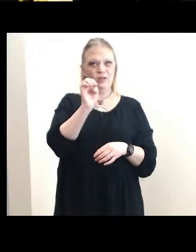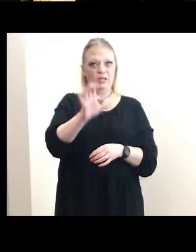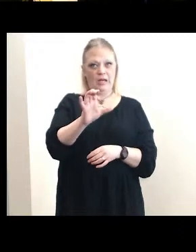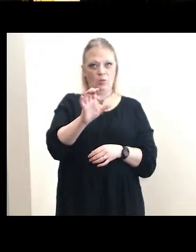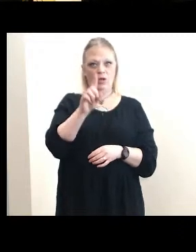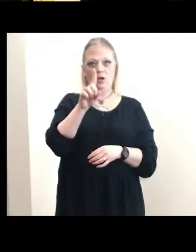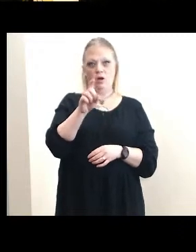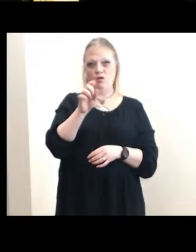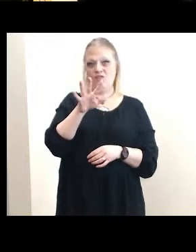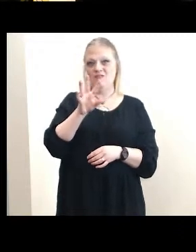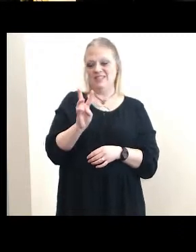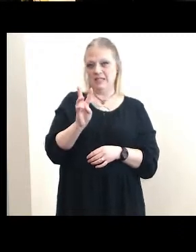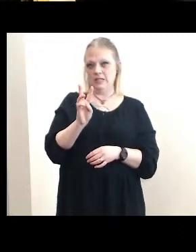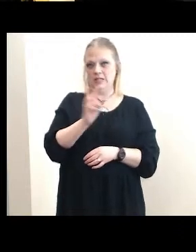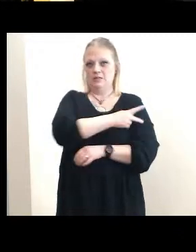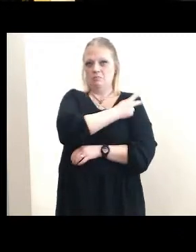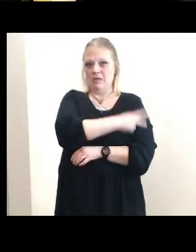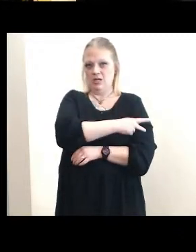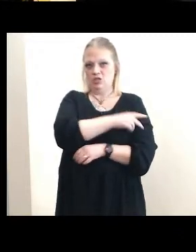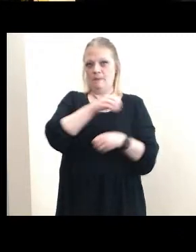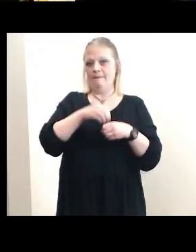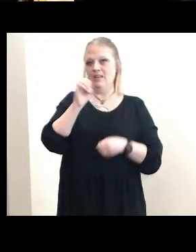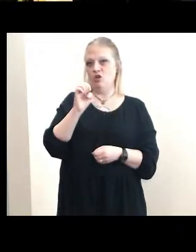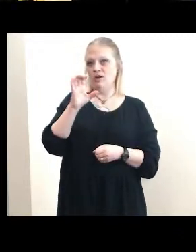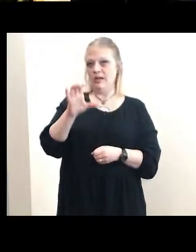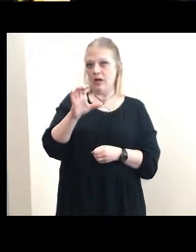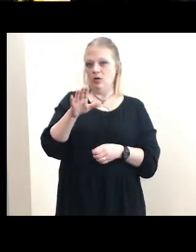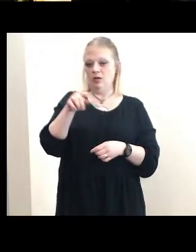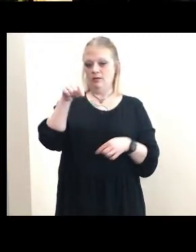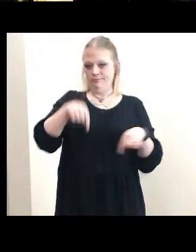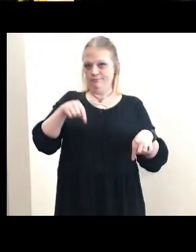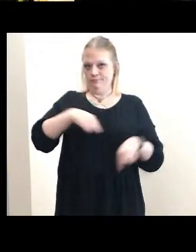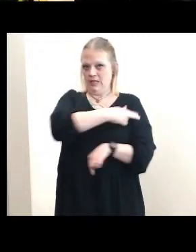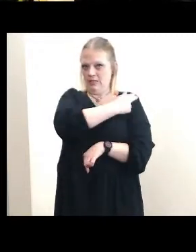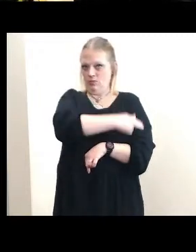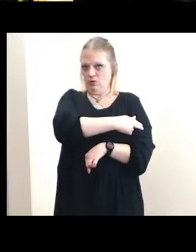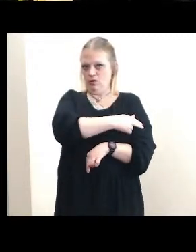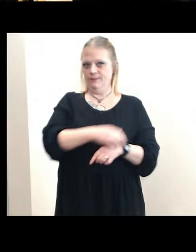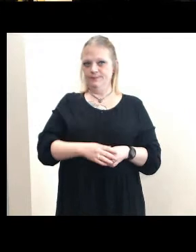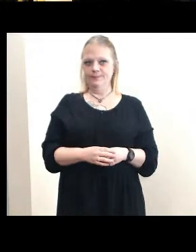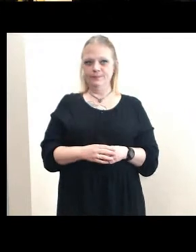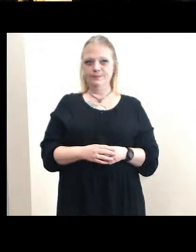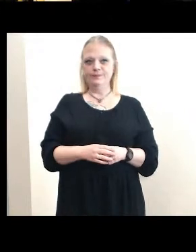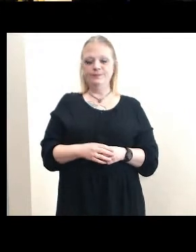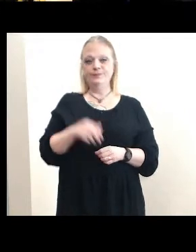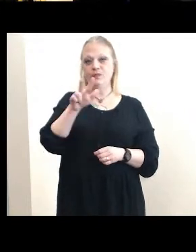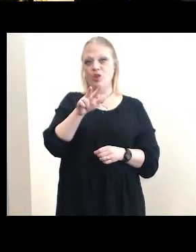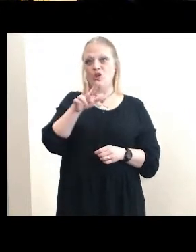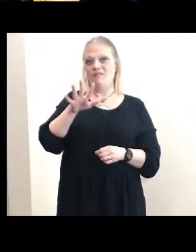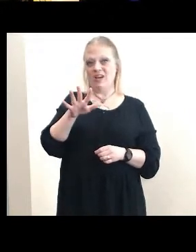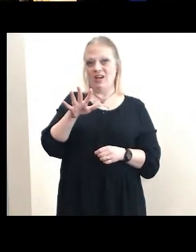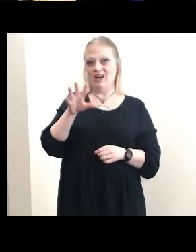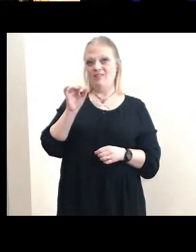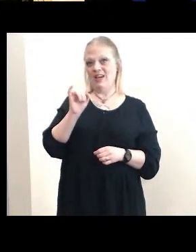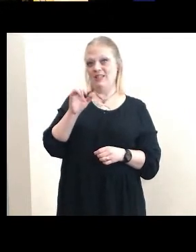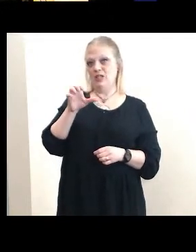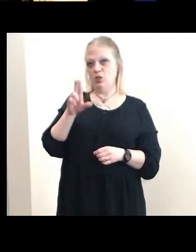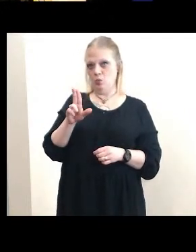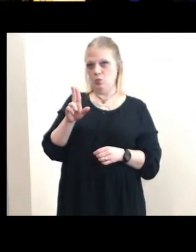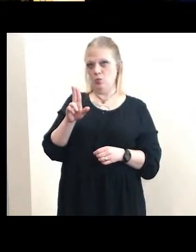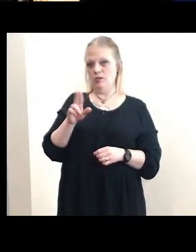there were 156 patients in Erie County hospitals, of which 35 were in the